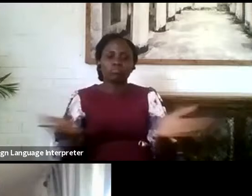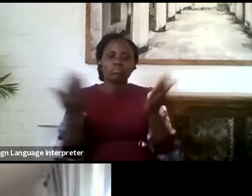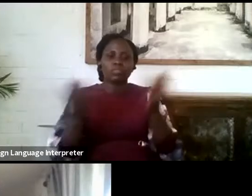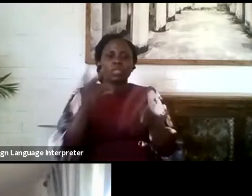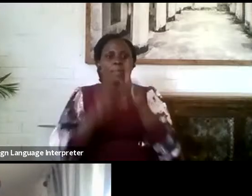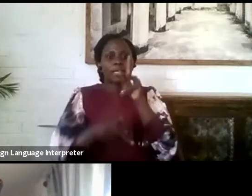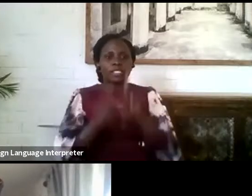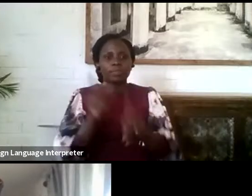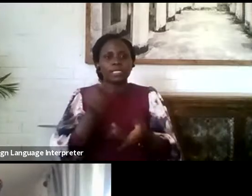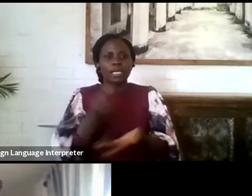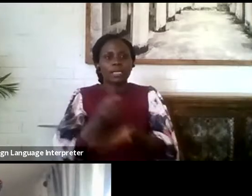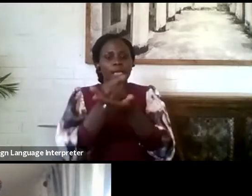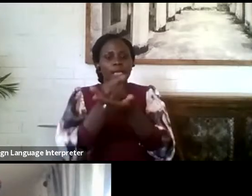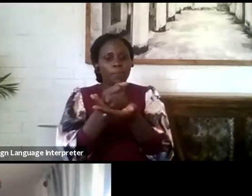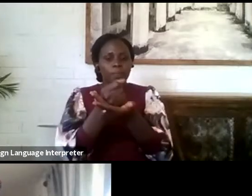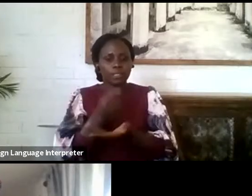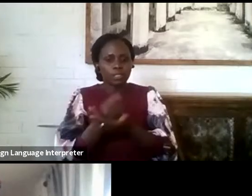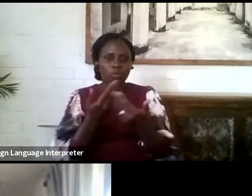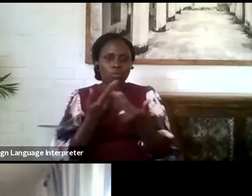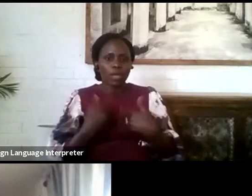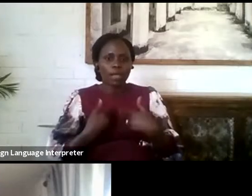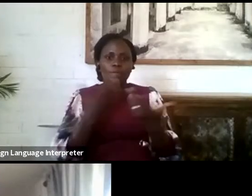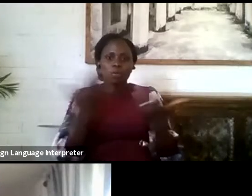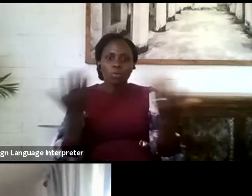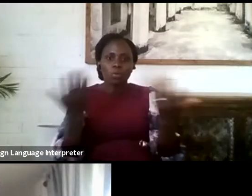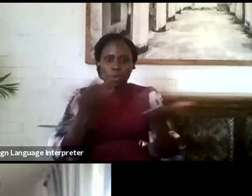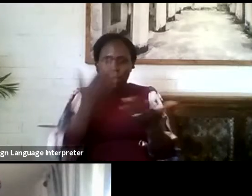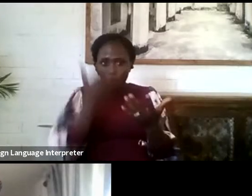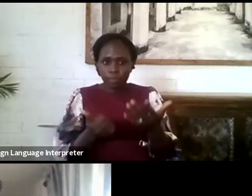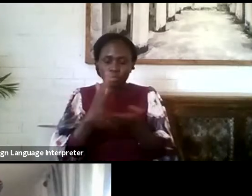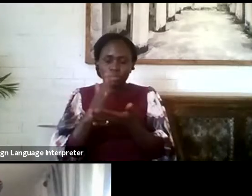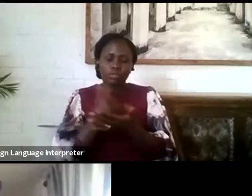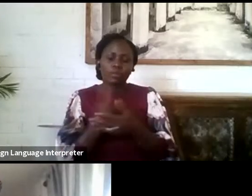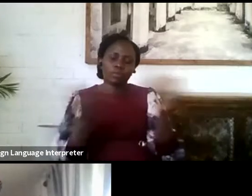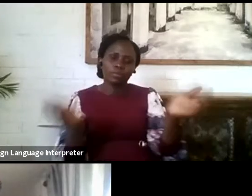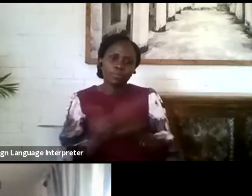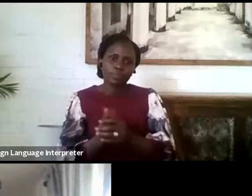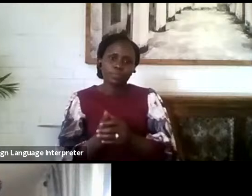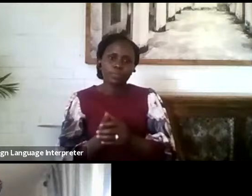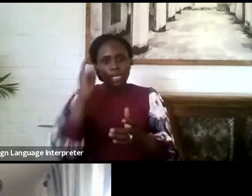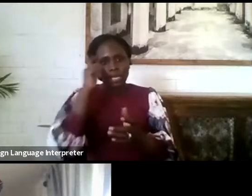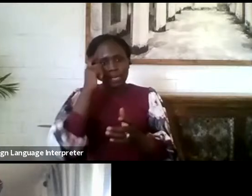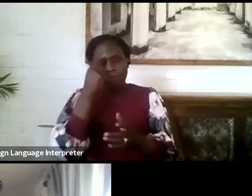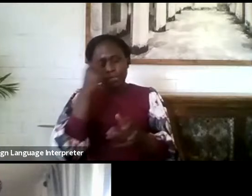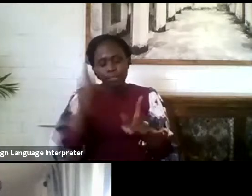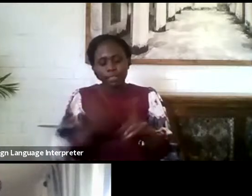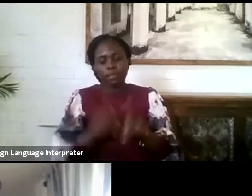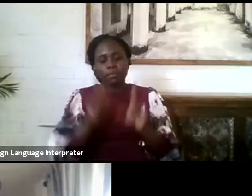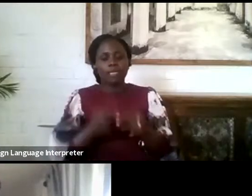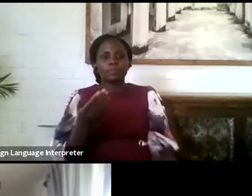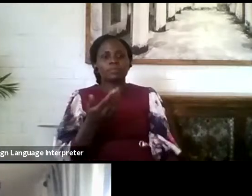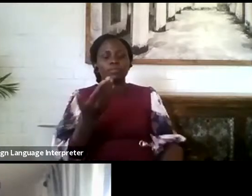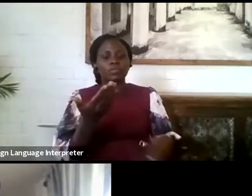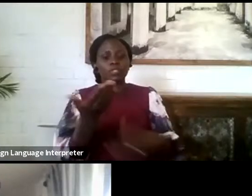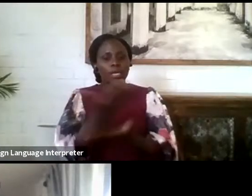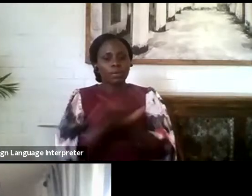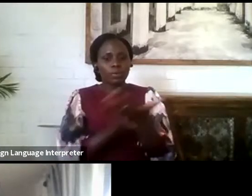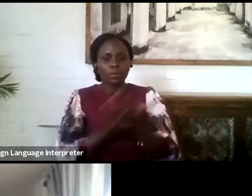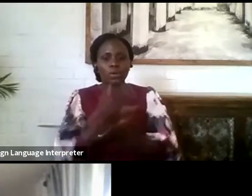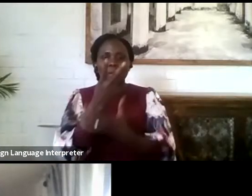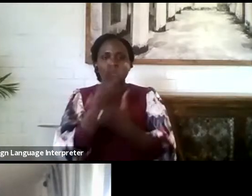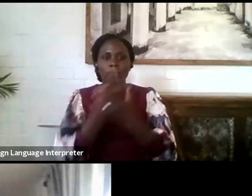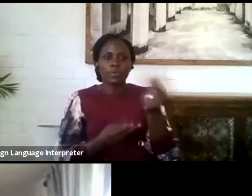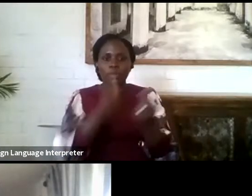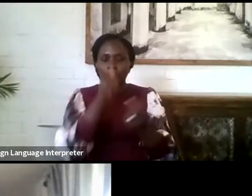the framework that is due to be launched. Government should also expand dialogue with both the private sectors as well as civil society